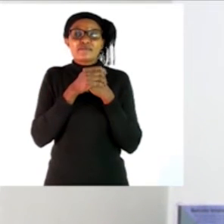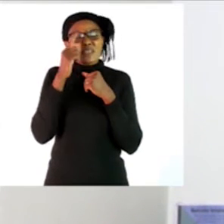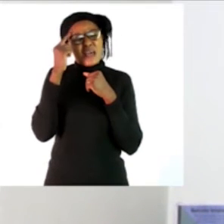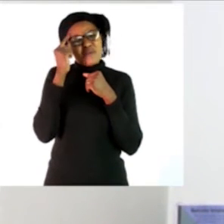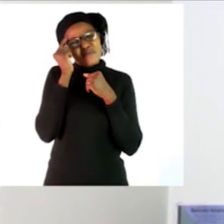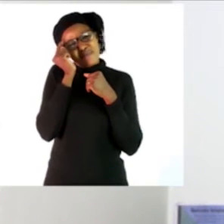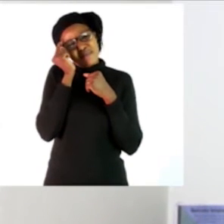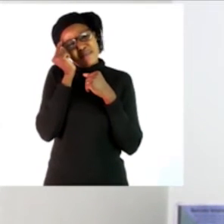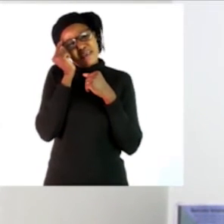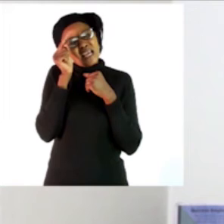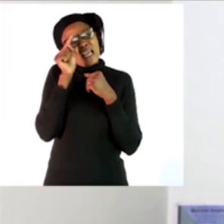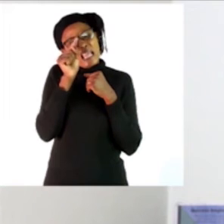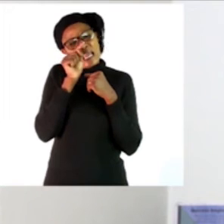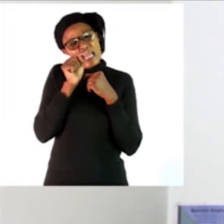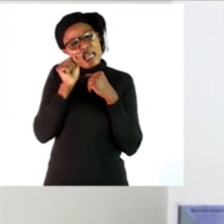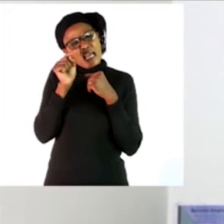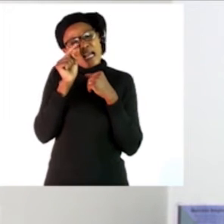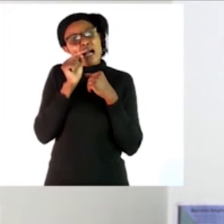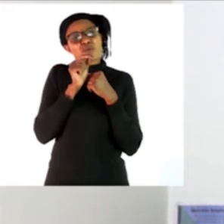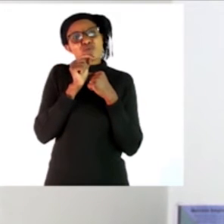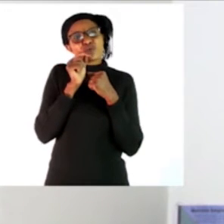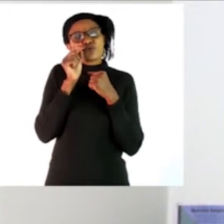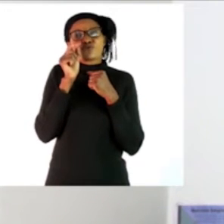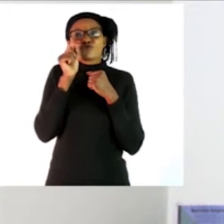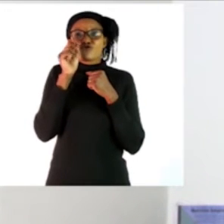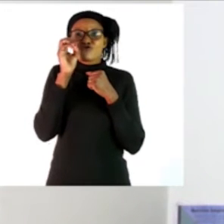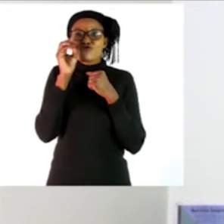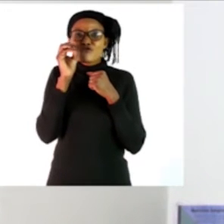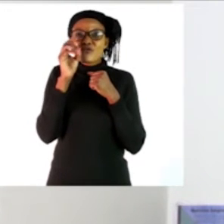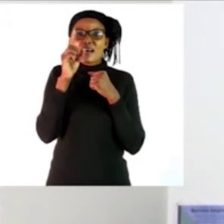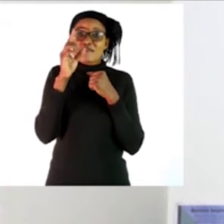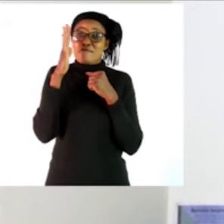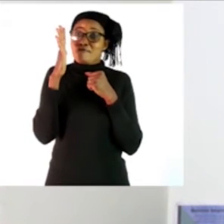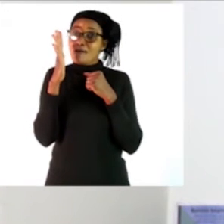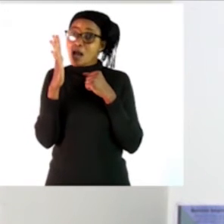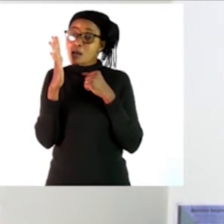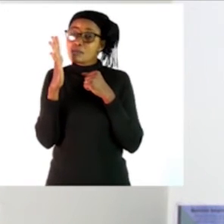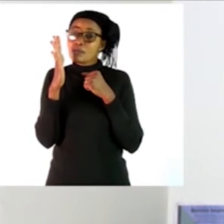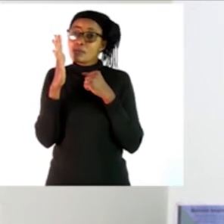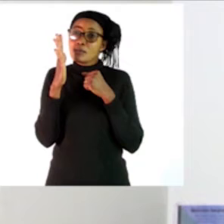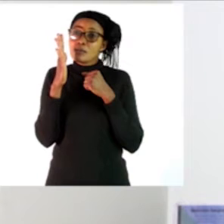and count for yourself. 2 is, we said it is 5.